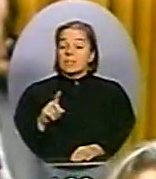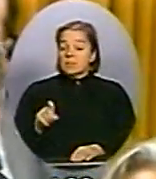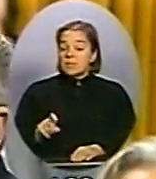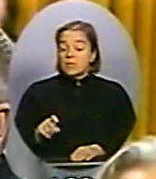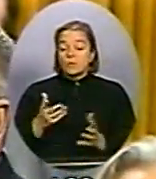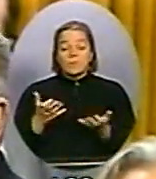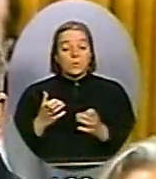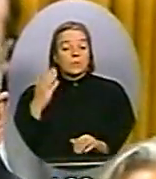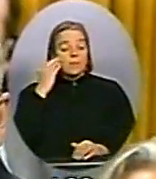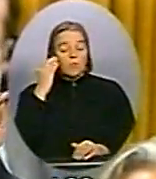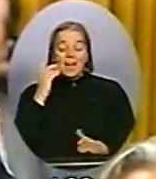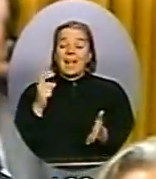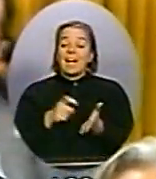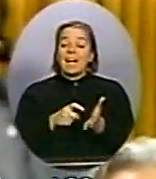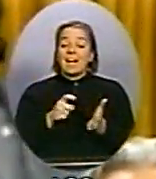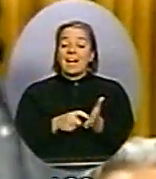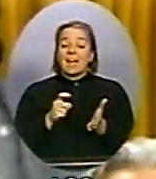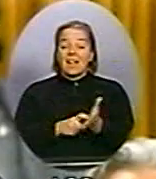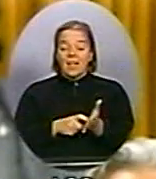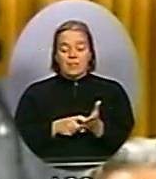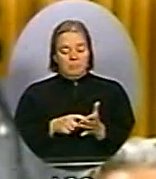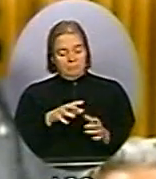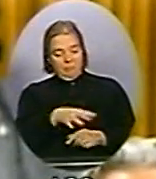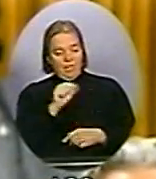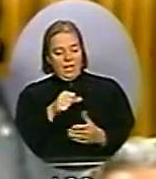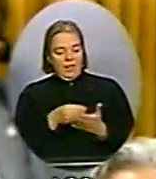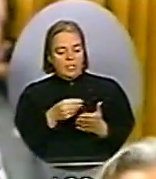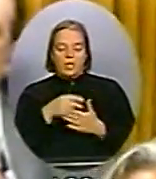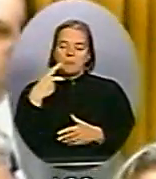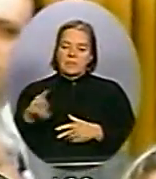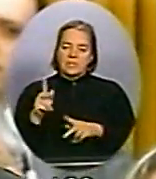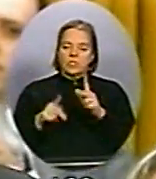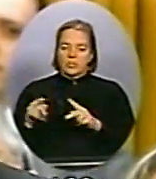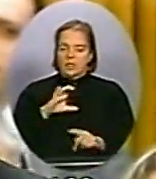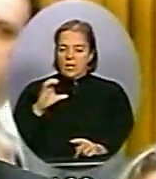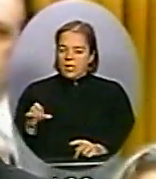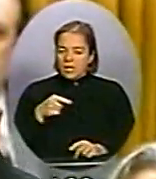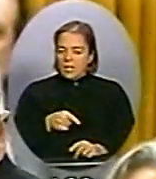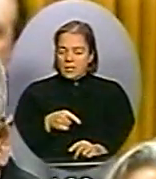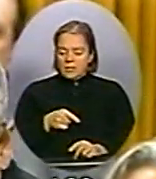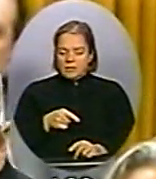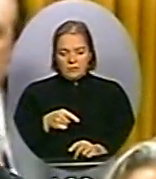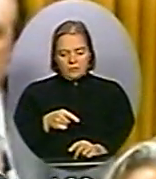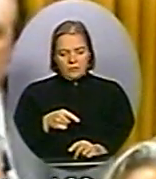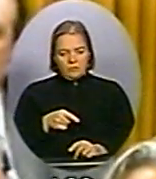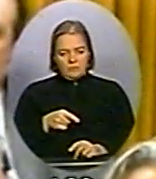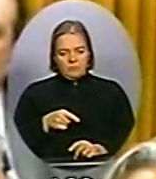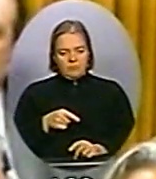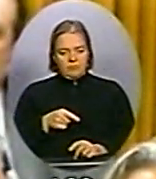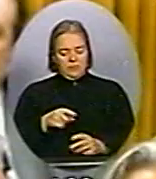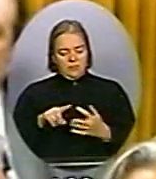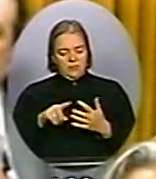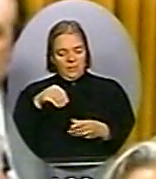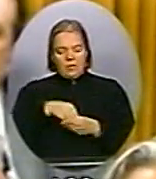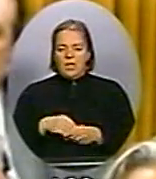become part of the job description of the Conservative Senate? Now, let's look at this question of the very unsavory story of Mr. Patrick Brazeau. We've had